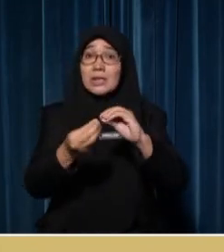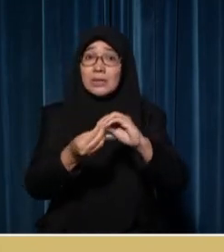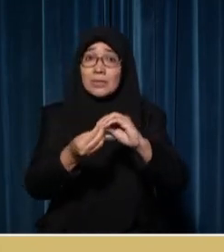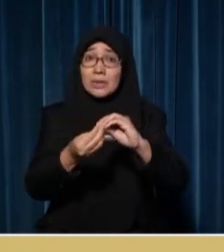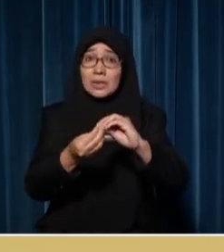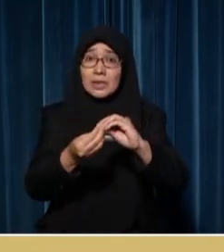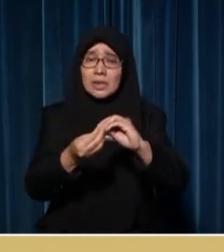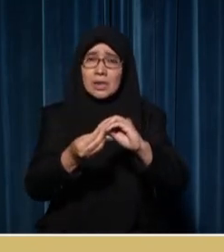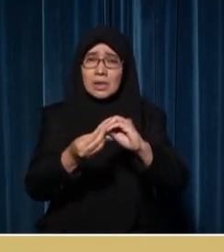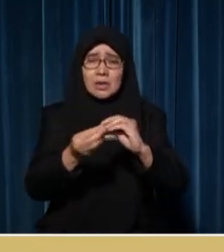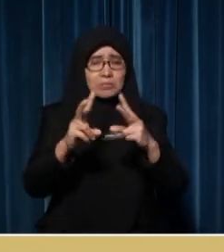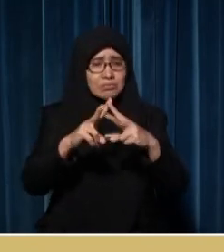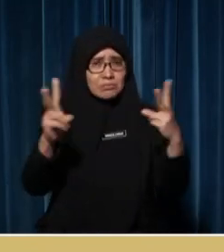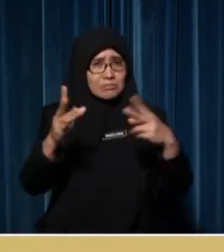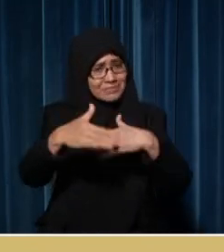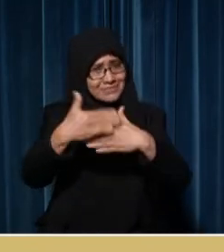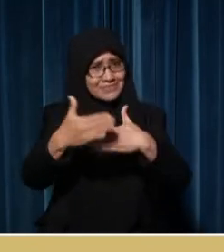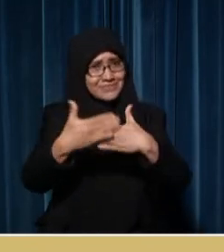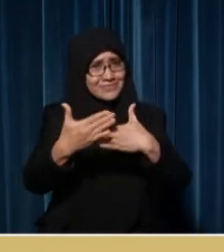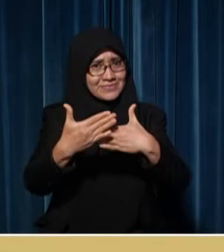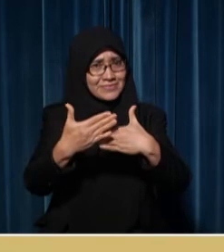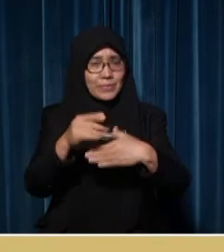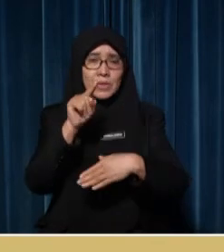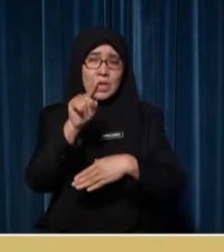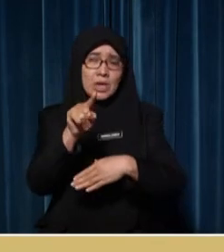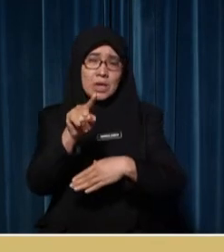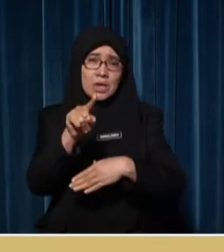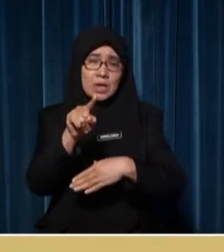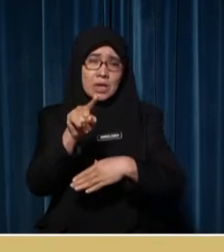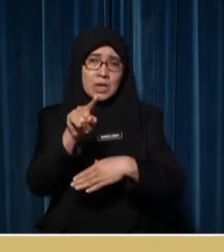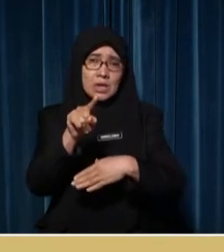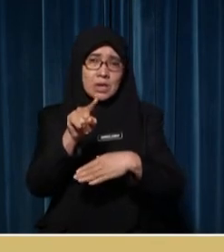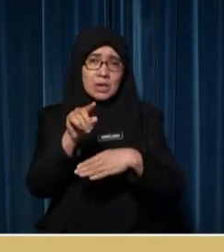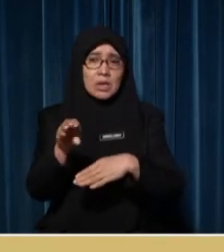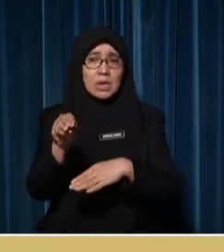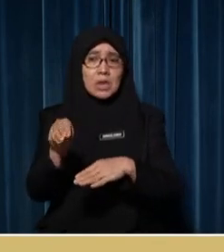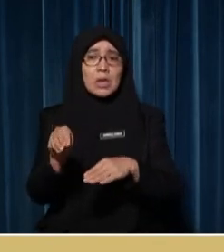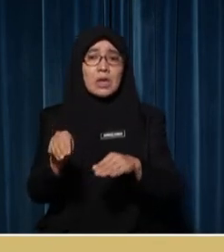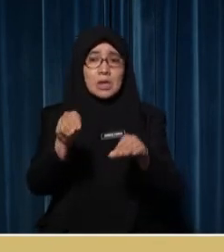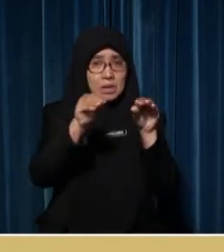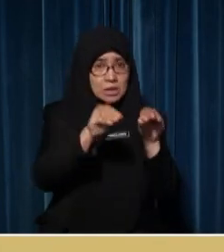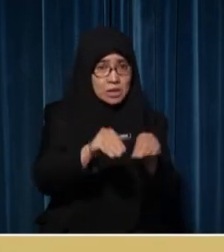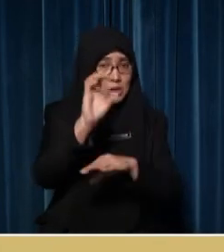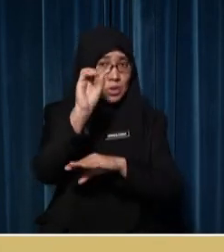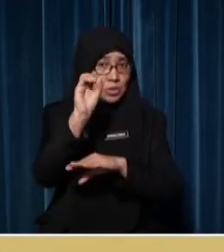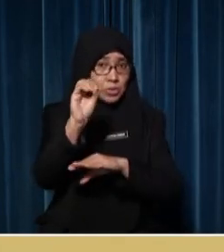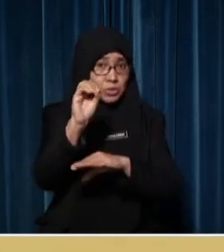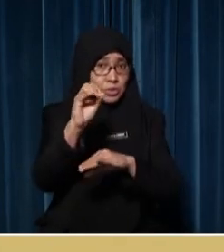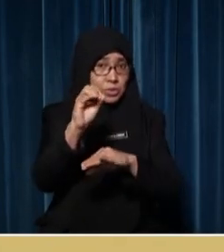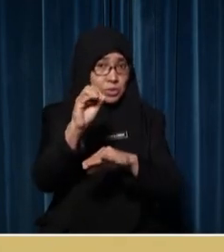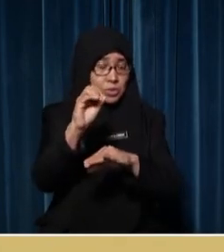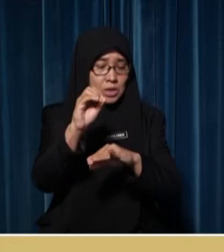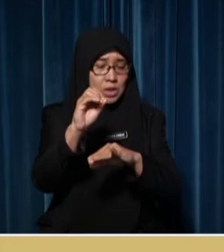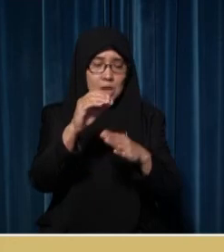very easy. You just need to put a 0 at the end of